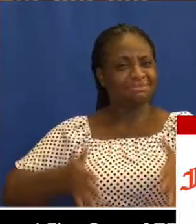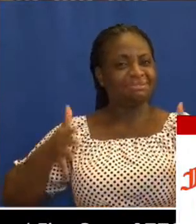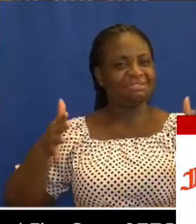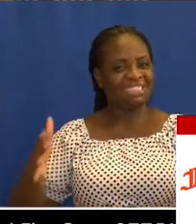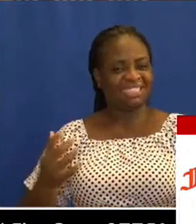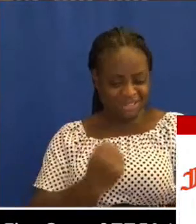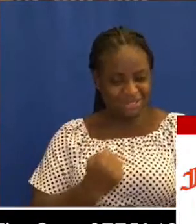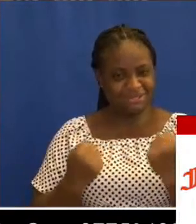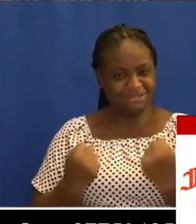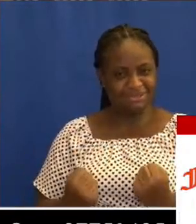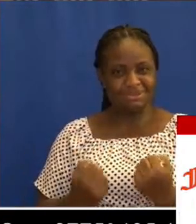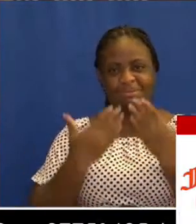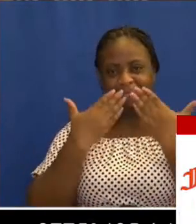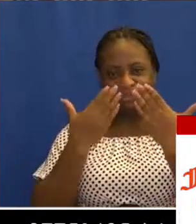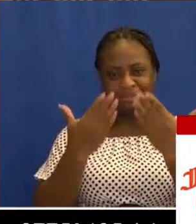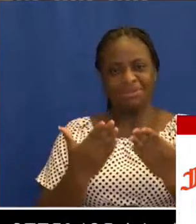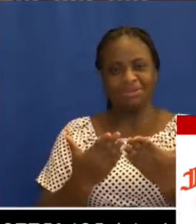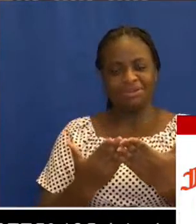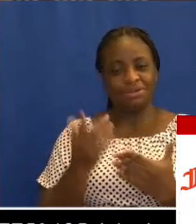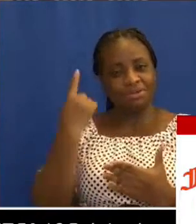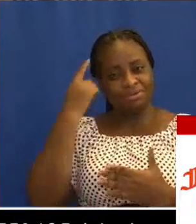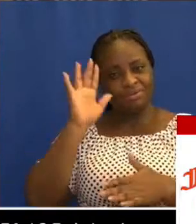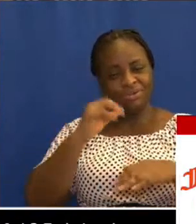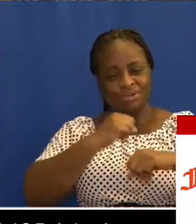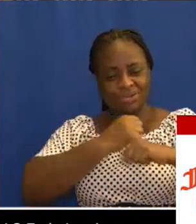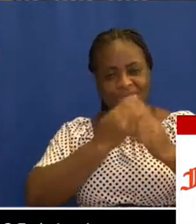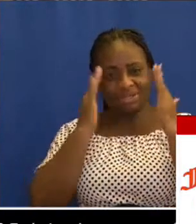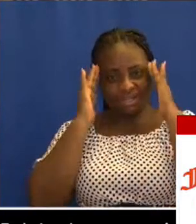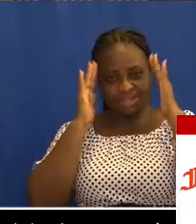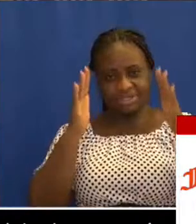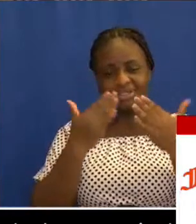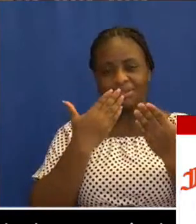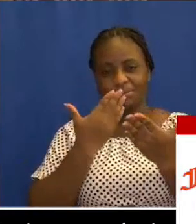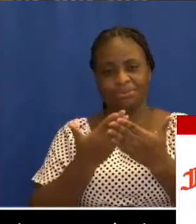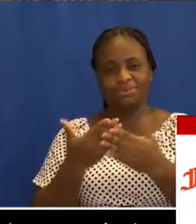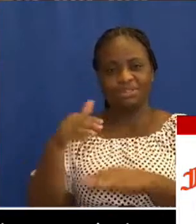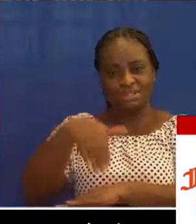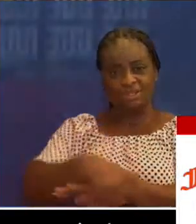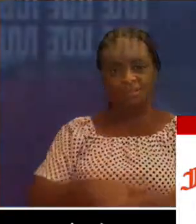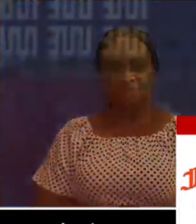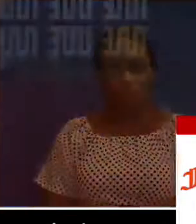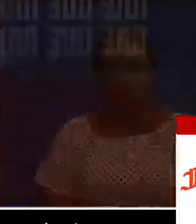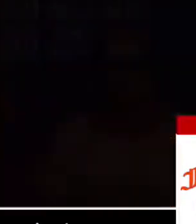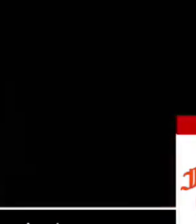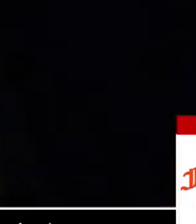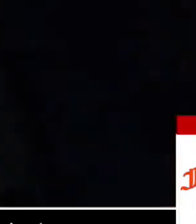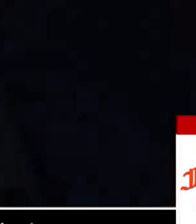great and strong. I thank you for your attention and good night.